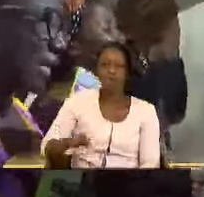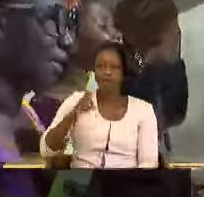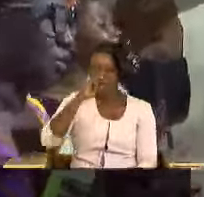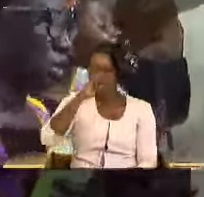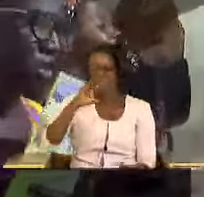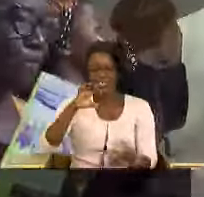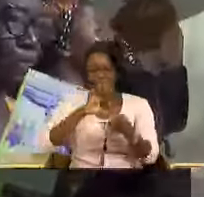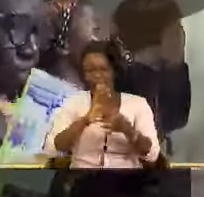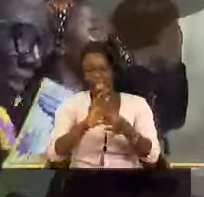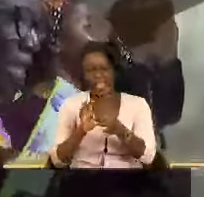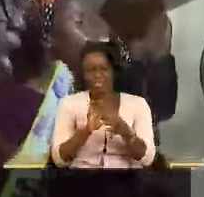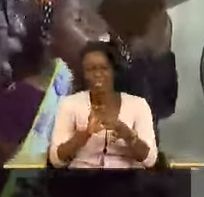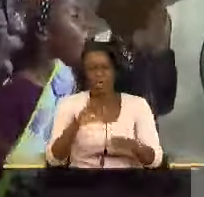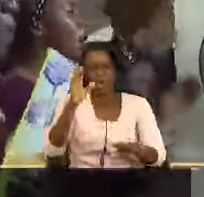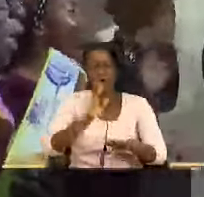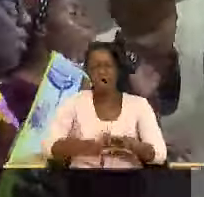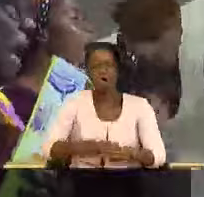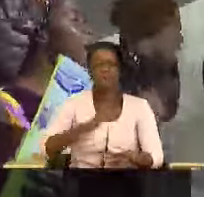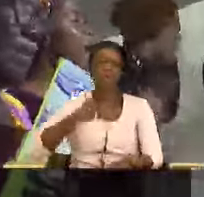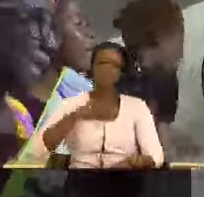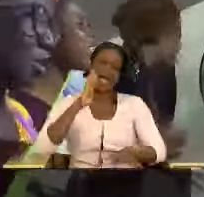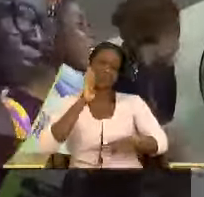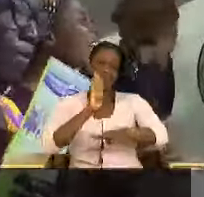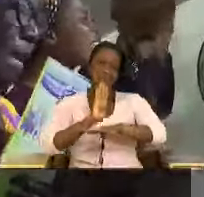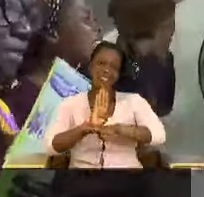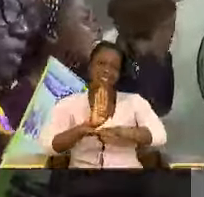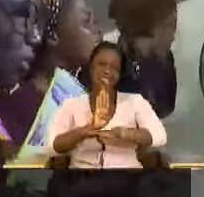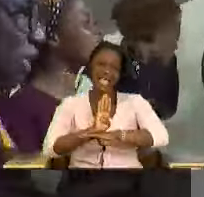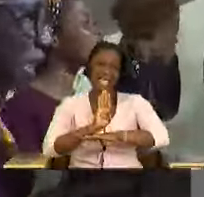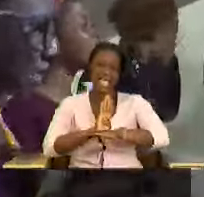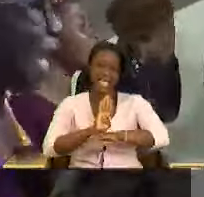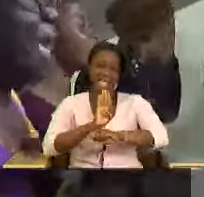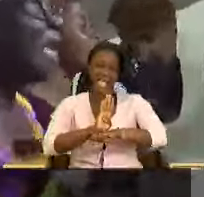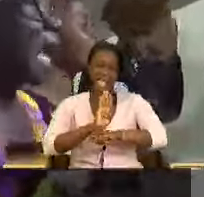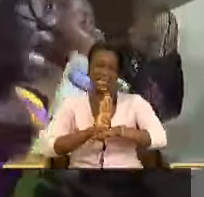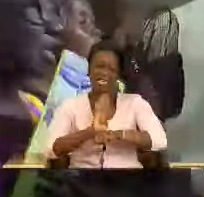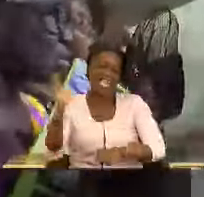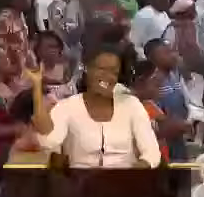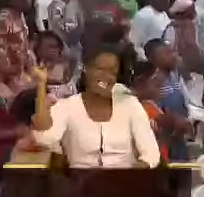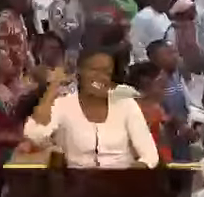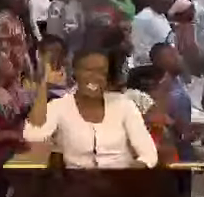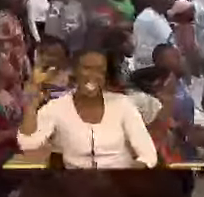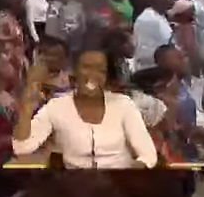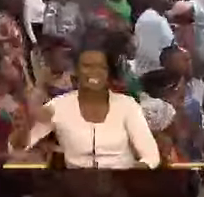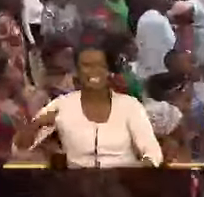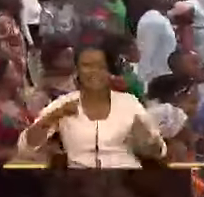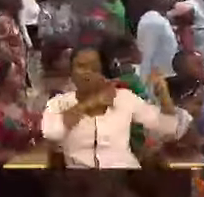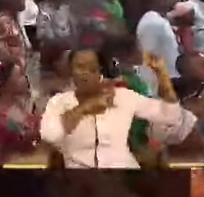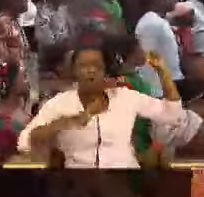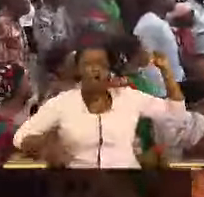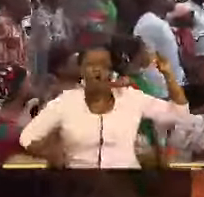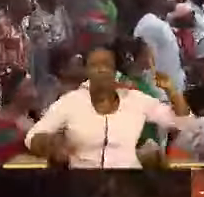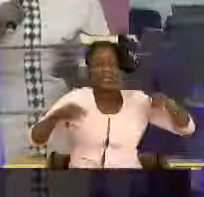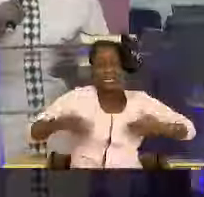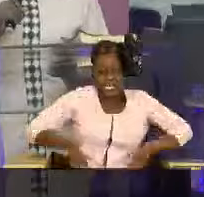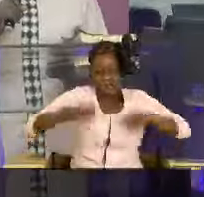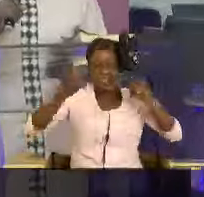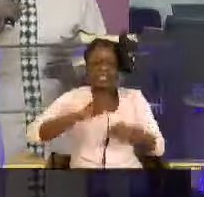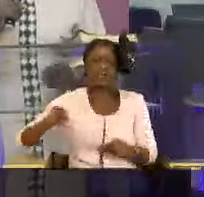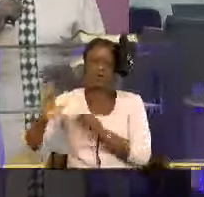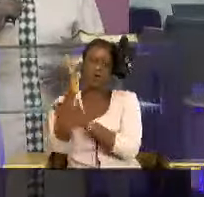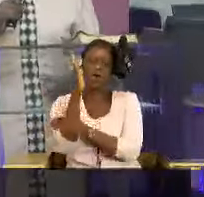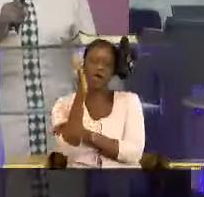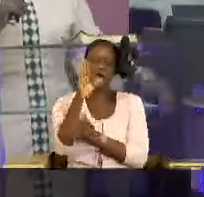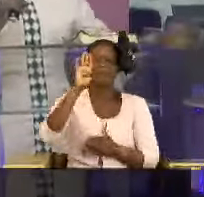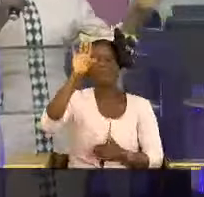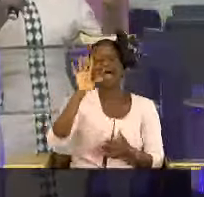bewish upon my business hear the word of the Living God by the Power in